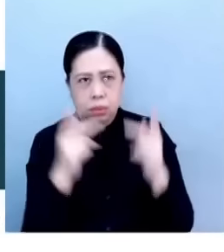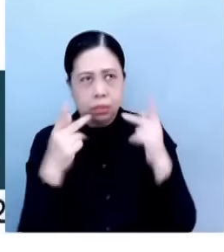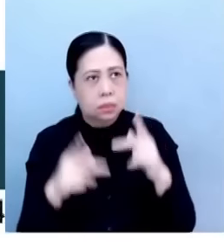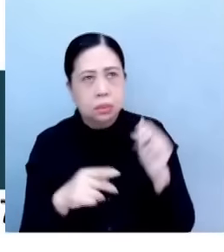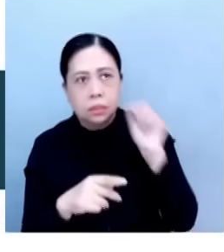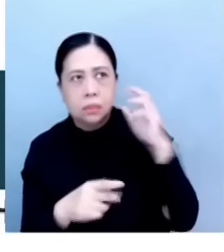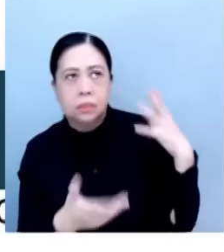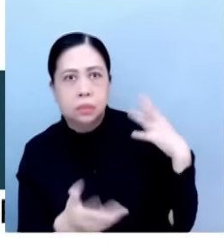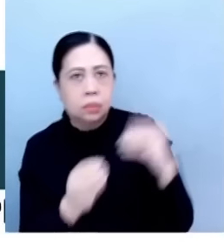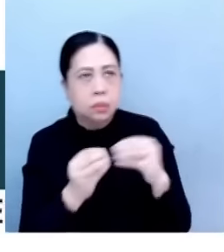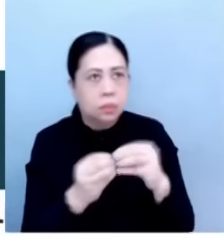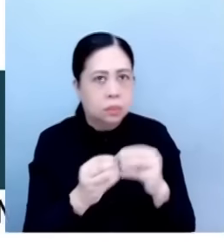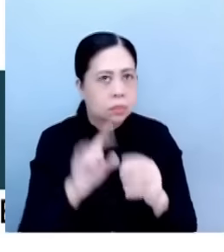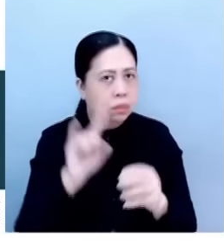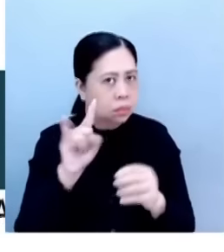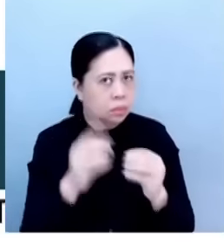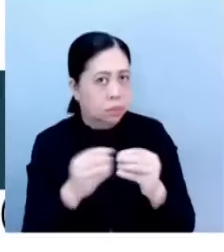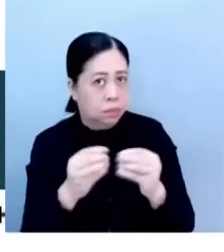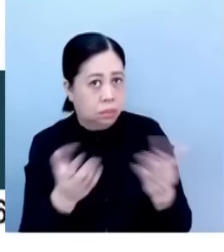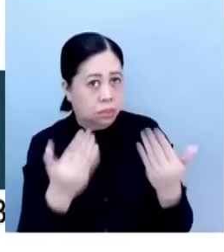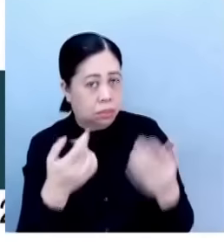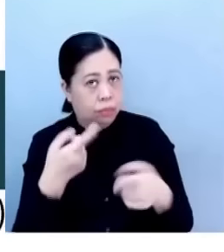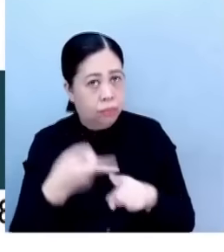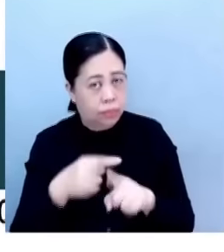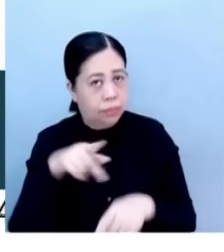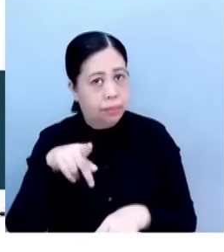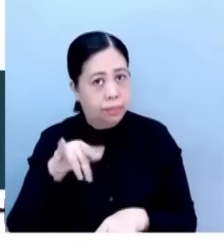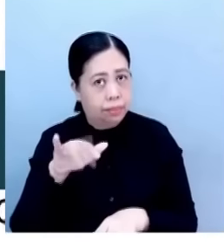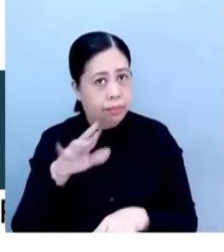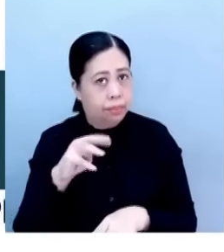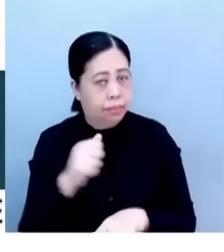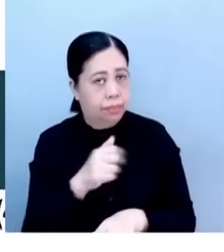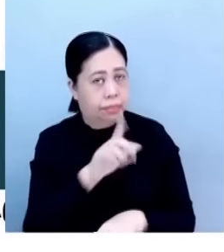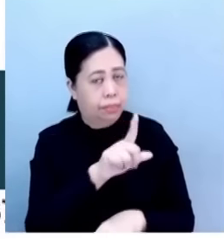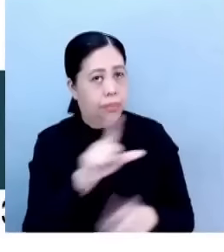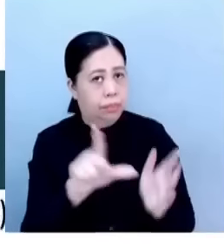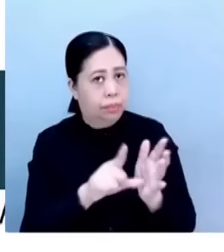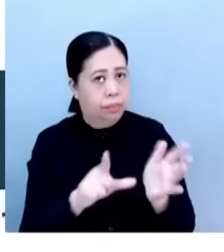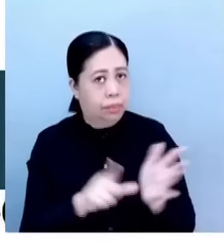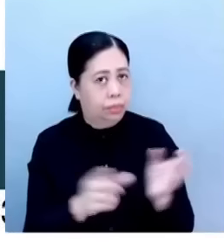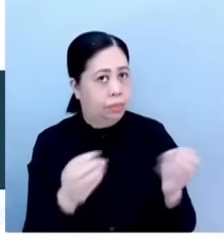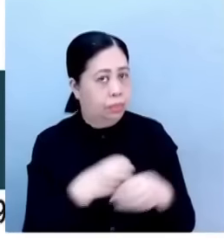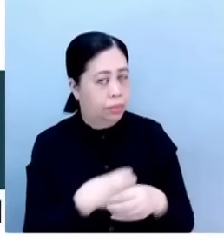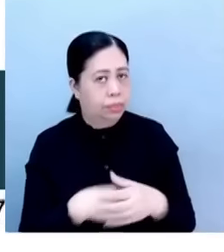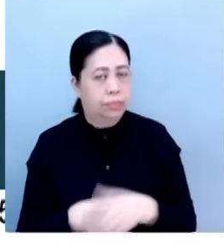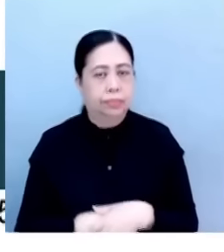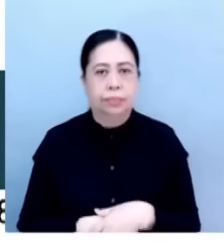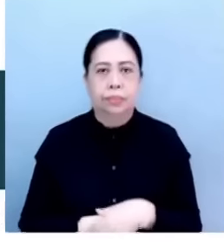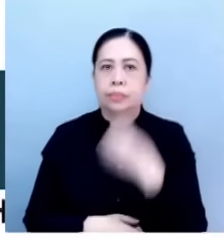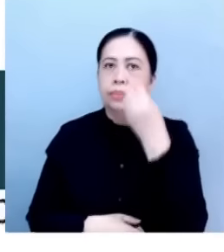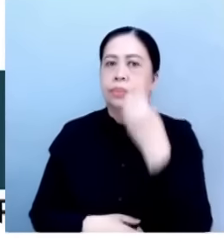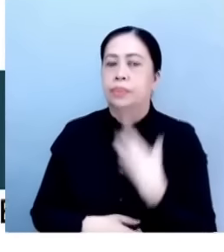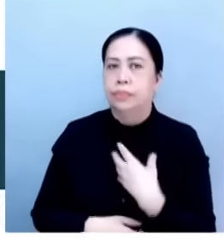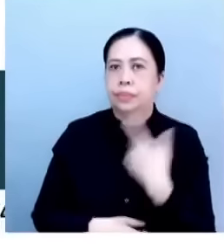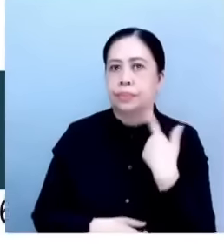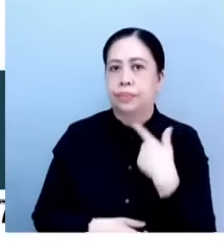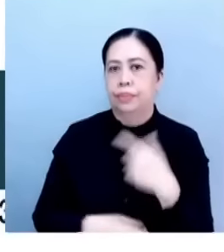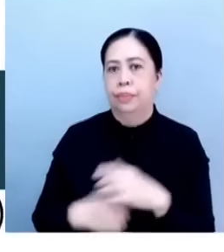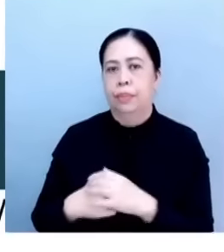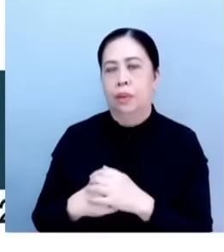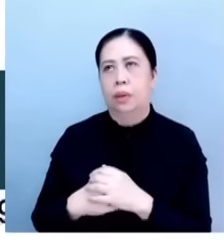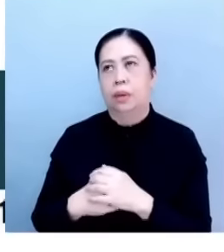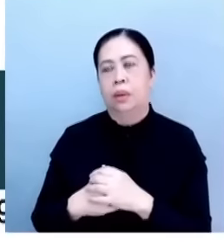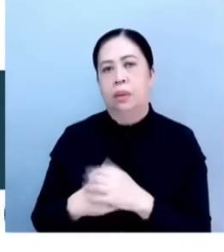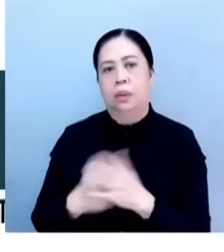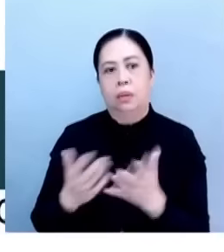for more ads coming from Firma and your law office? We were just informed that they